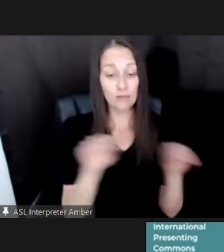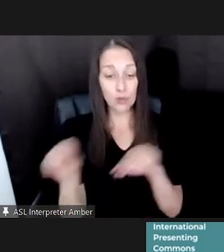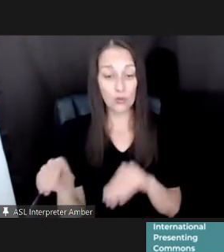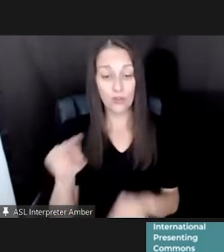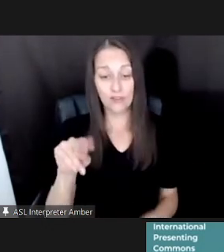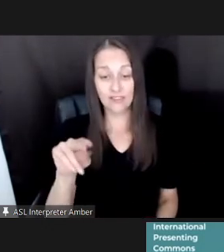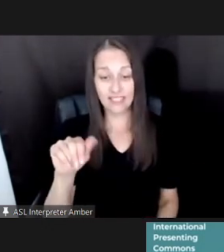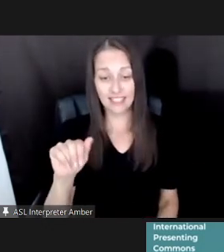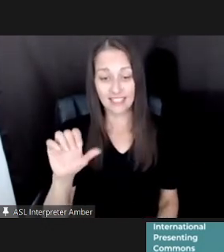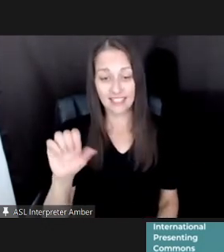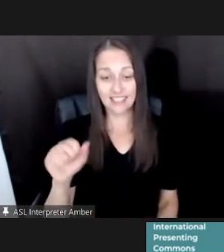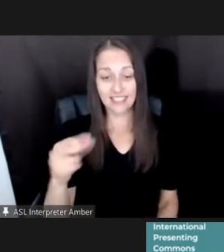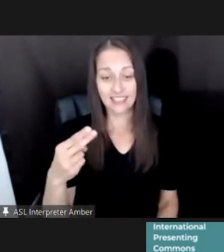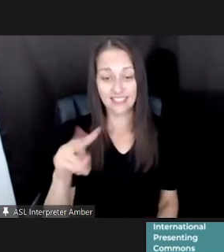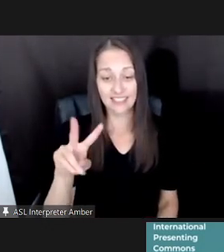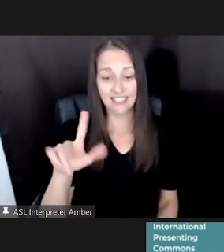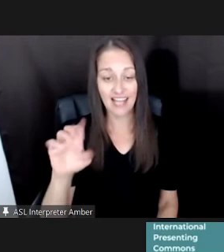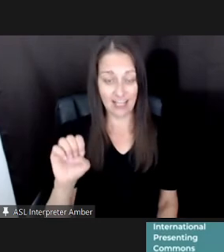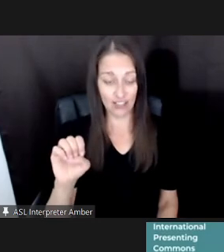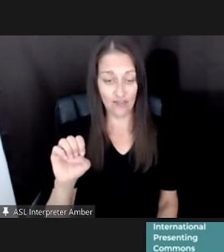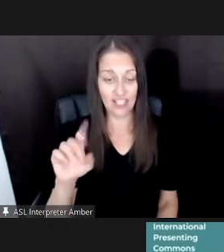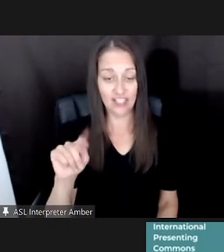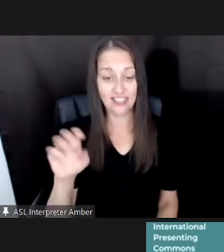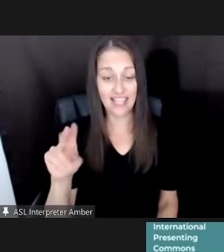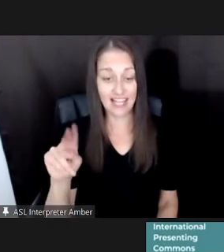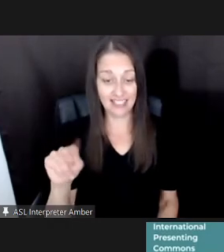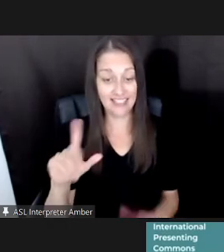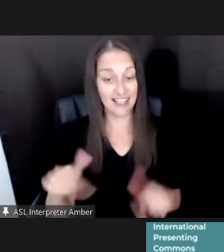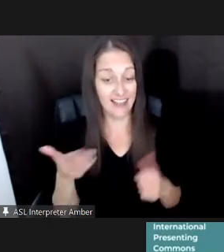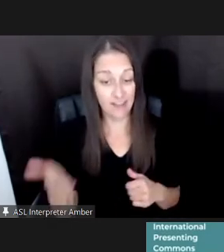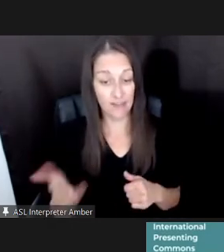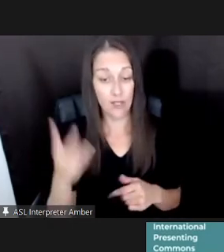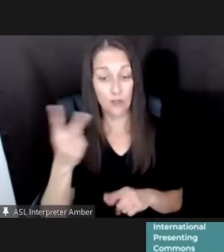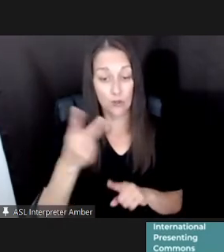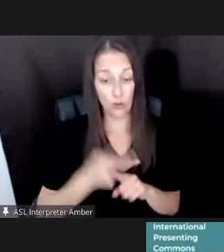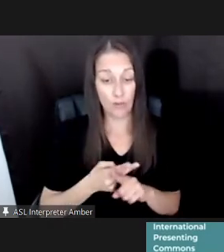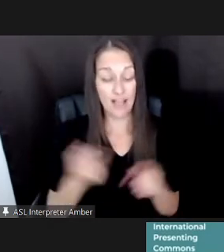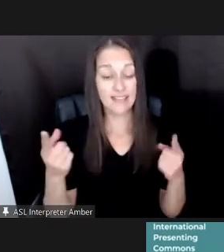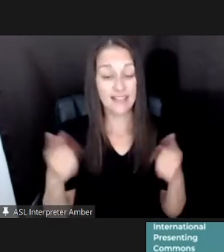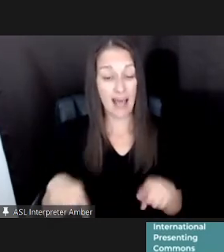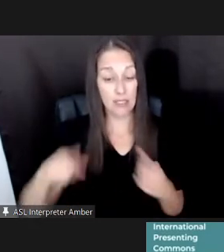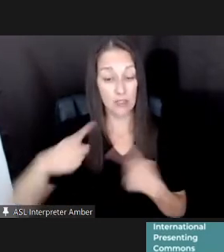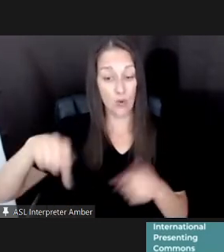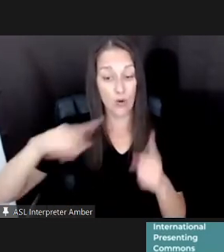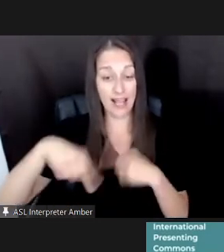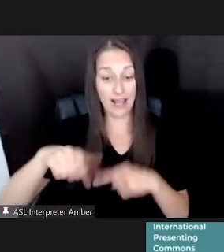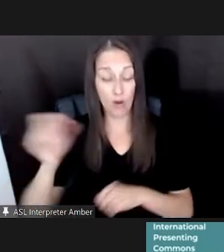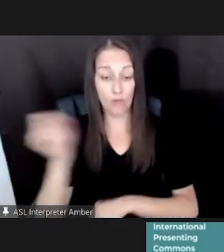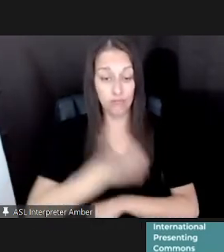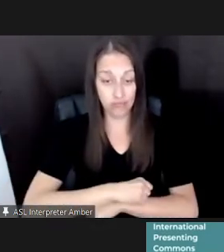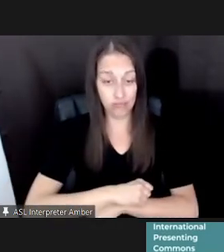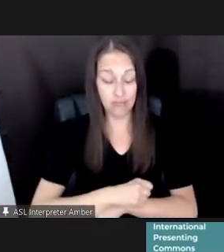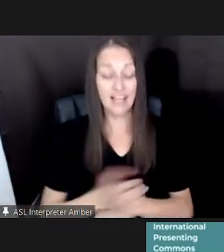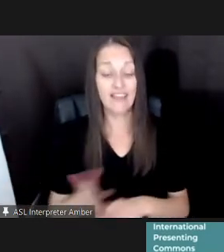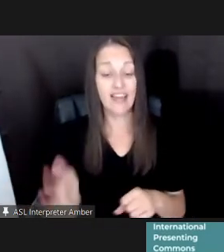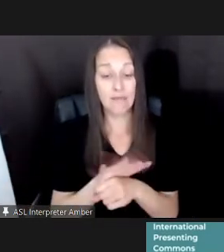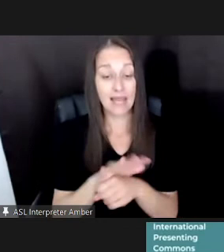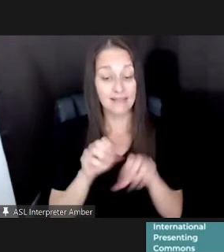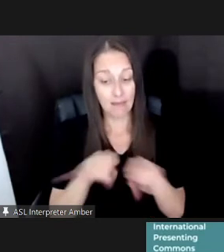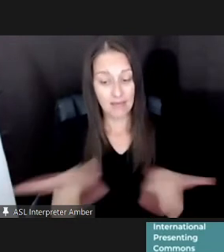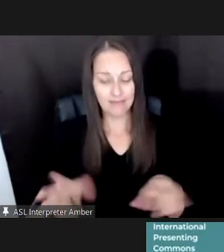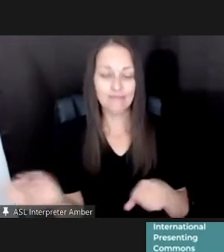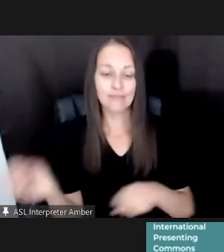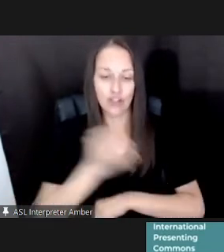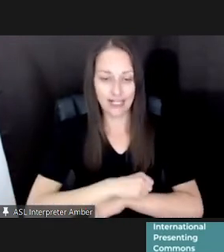here only 2 months before a tornado closed us. And then the pandemic shut us down. So my biggest goal